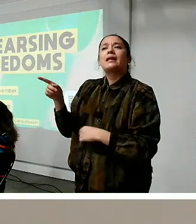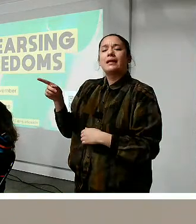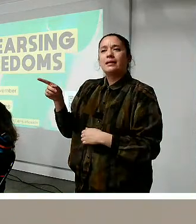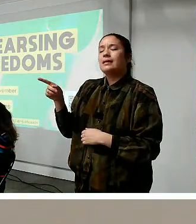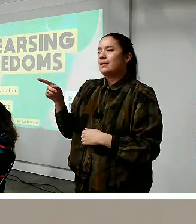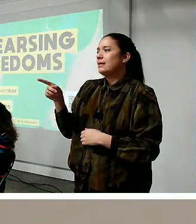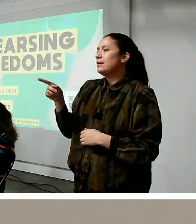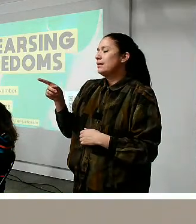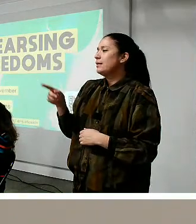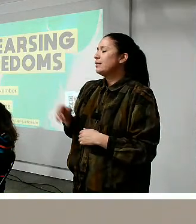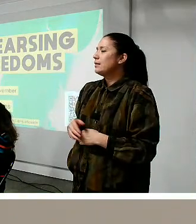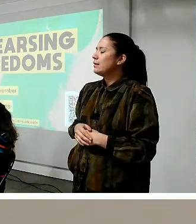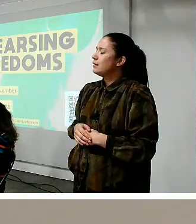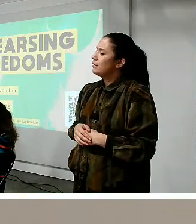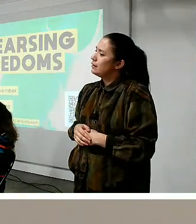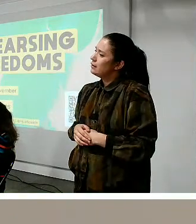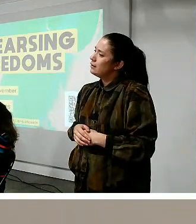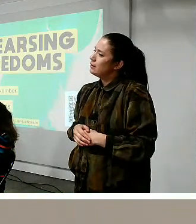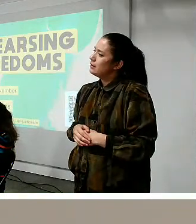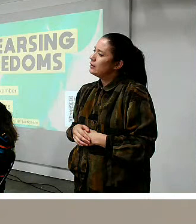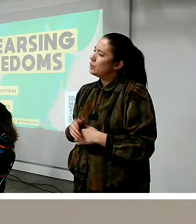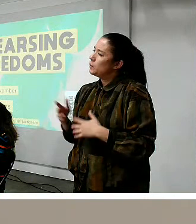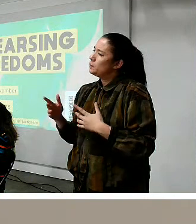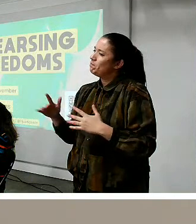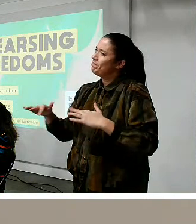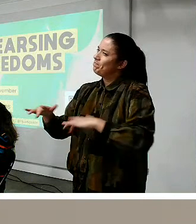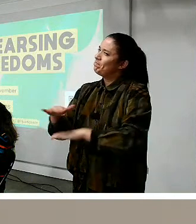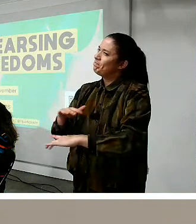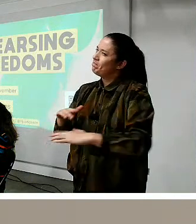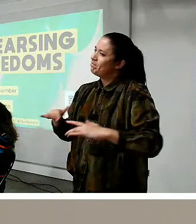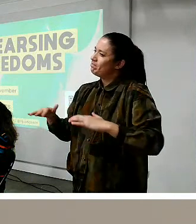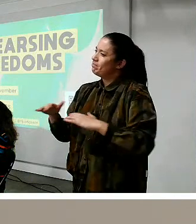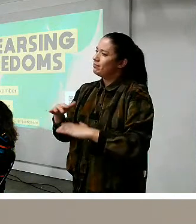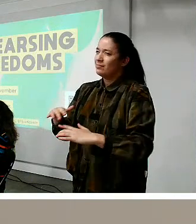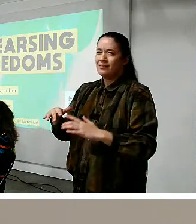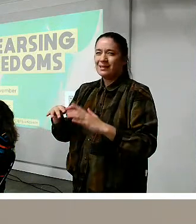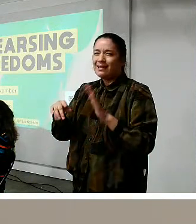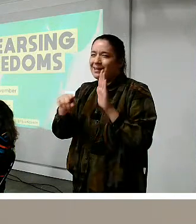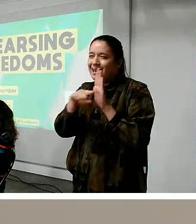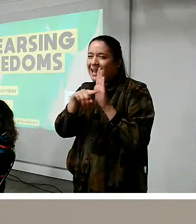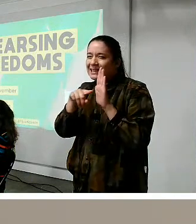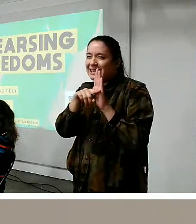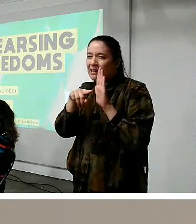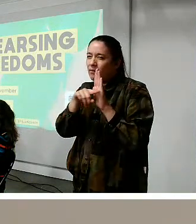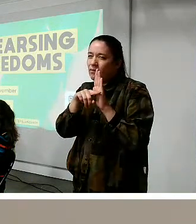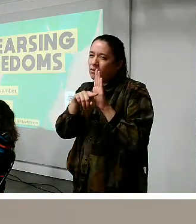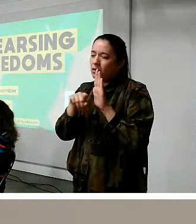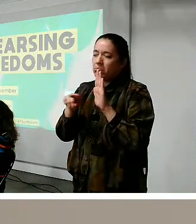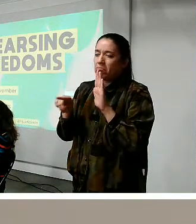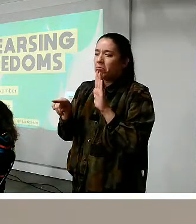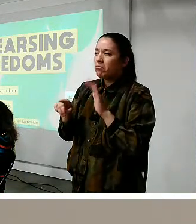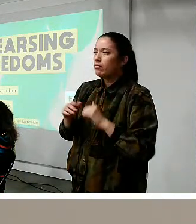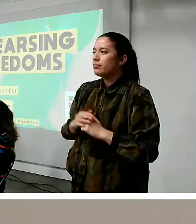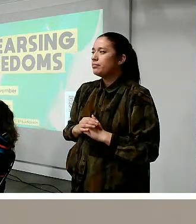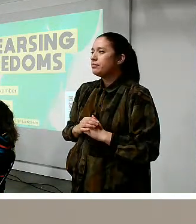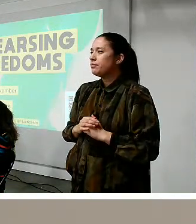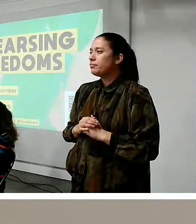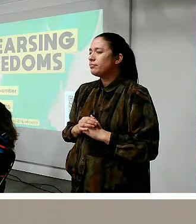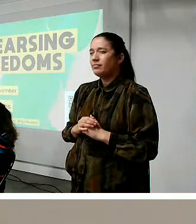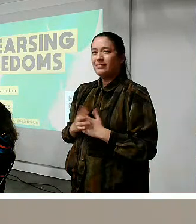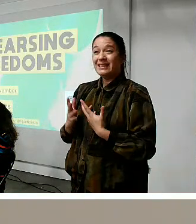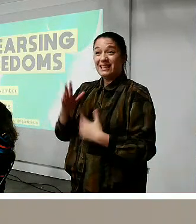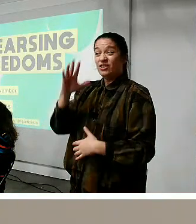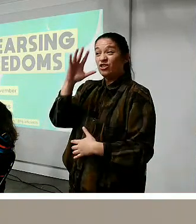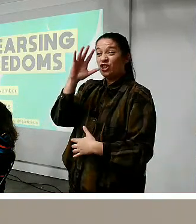and then to kind of, yeah, the connotation of that being a negative thing, or, and that perhaps that would then evoke shame in